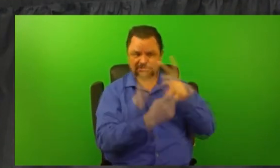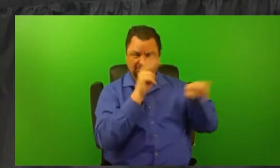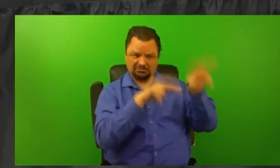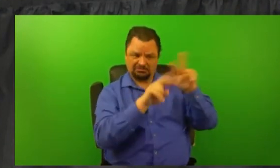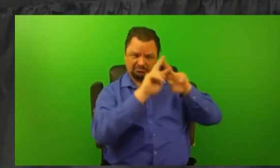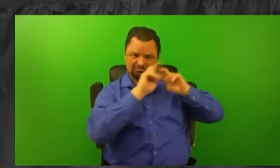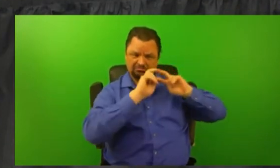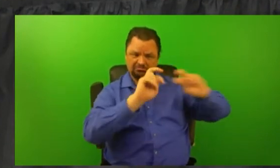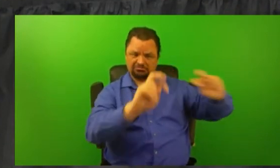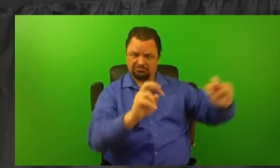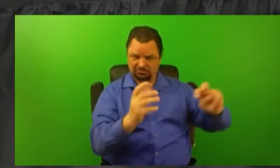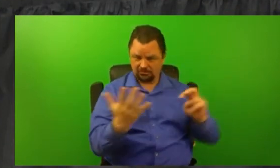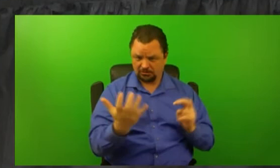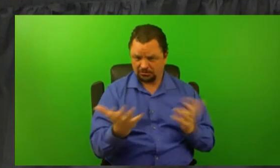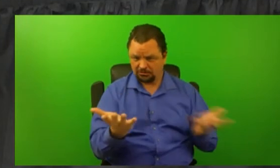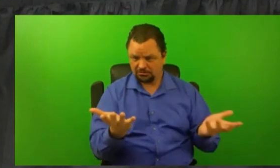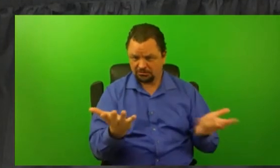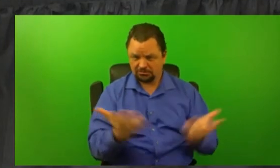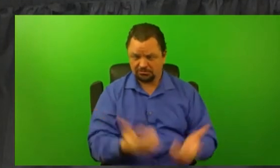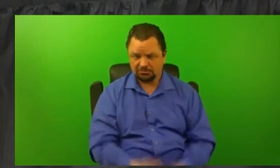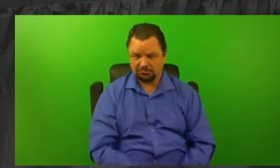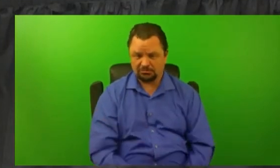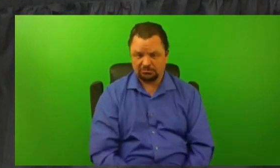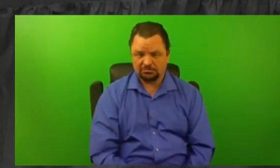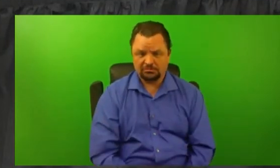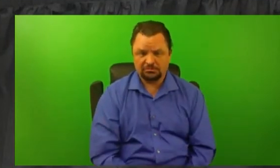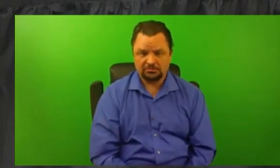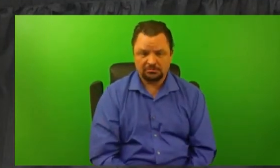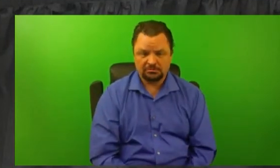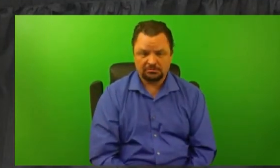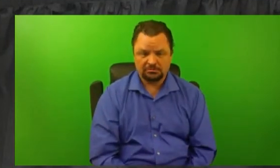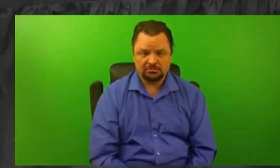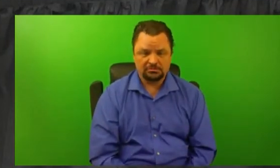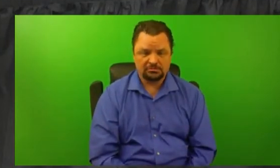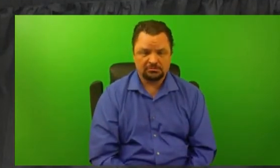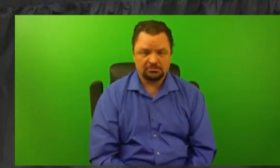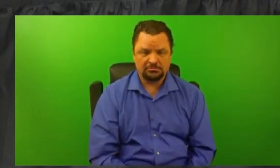The guidance. Okay, we've done that before. Okay.